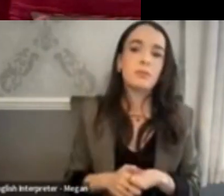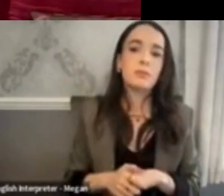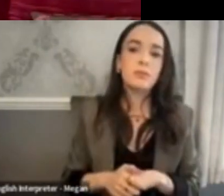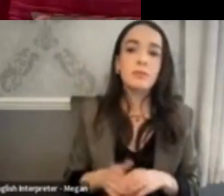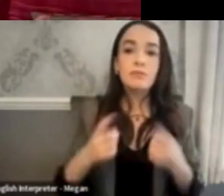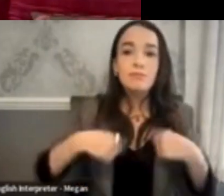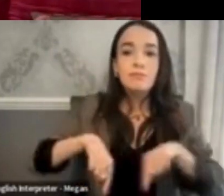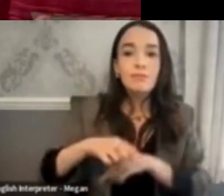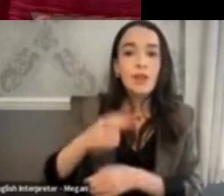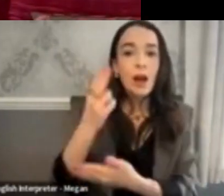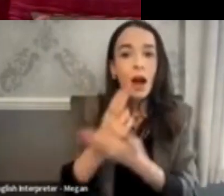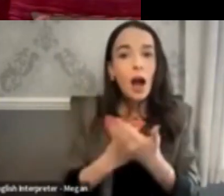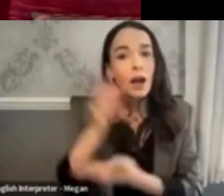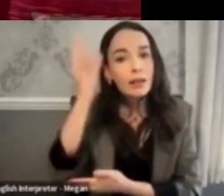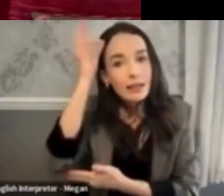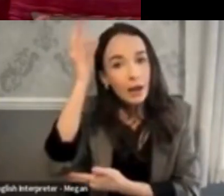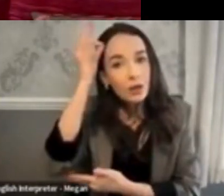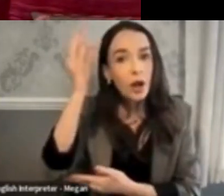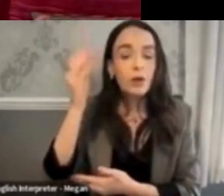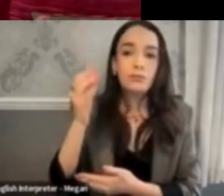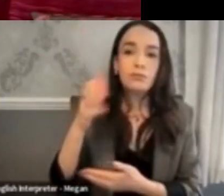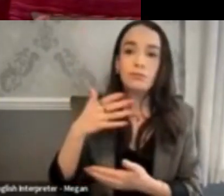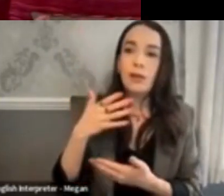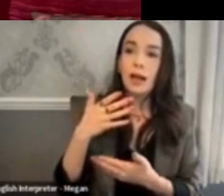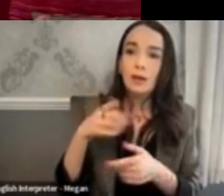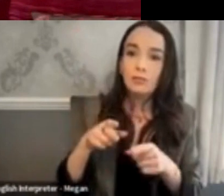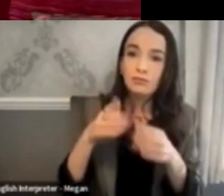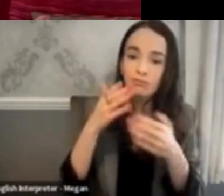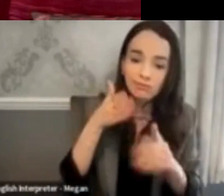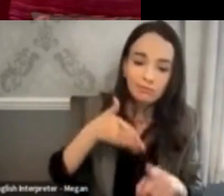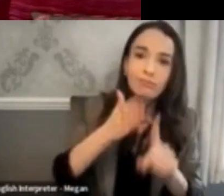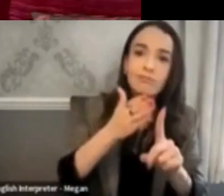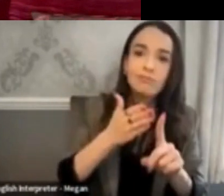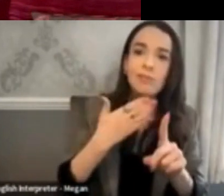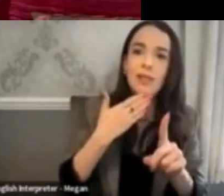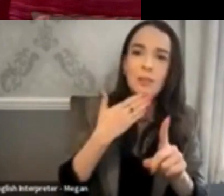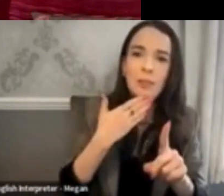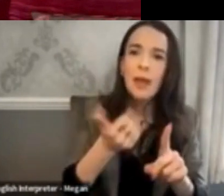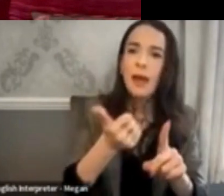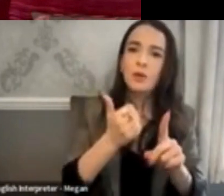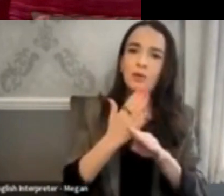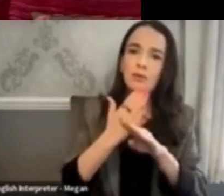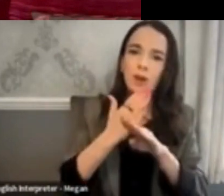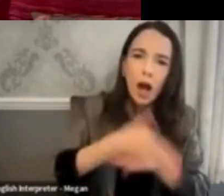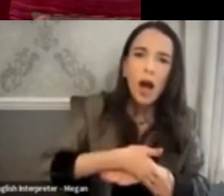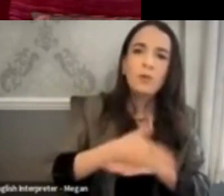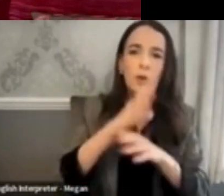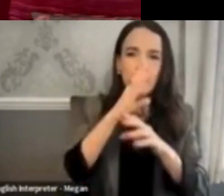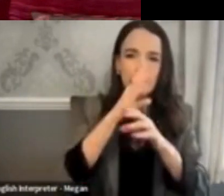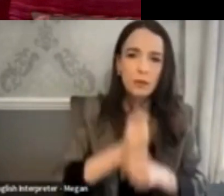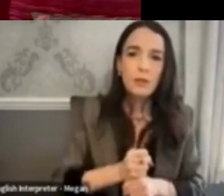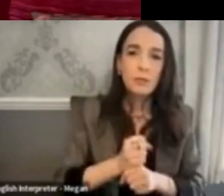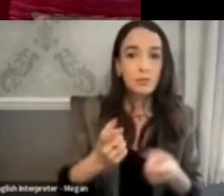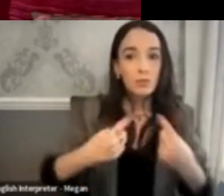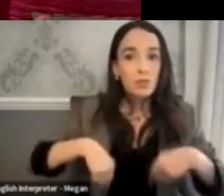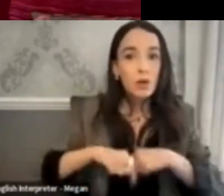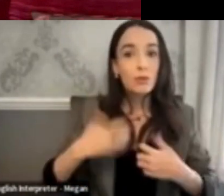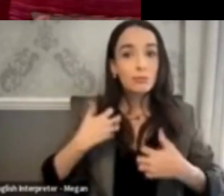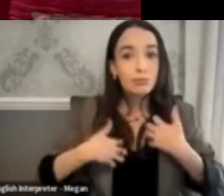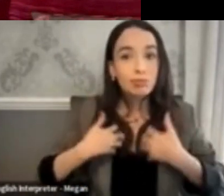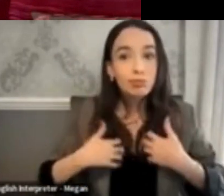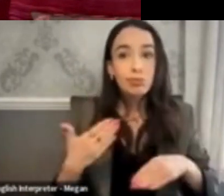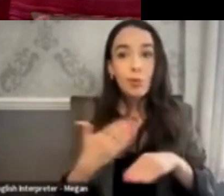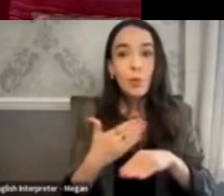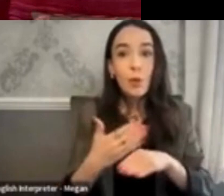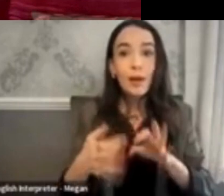Education recognise this and thank you for your dedication and commitment. We really look forward to working with you, whether that's as a hub